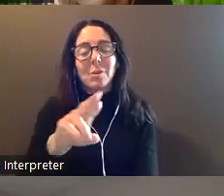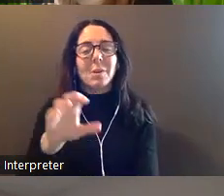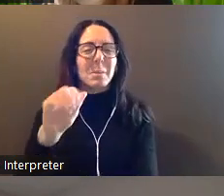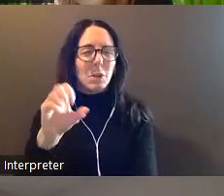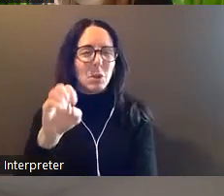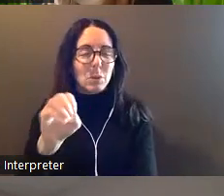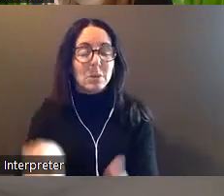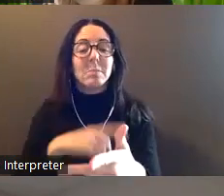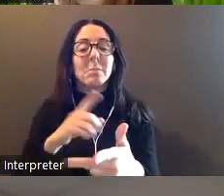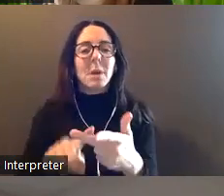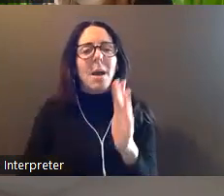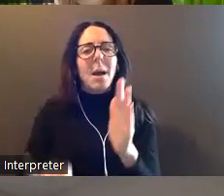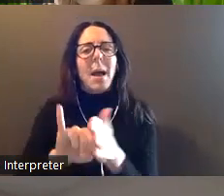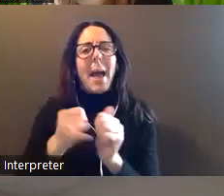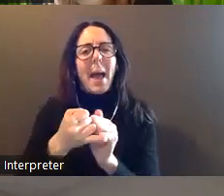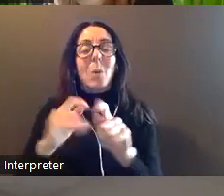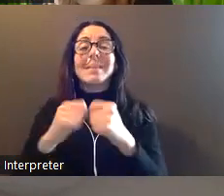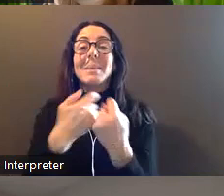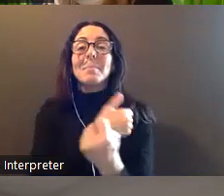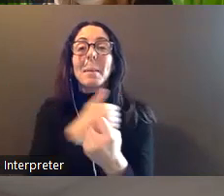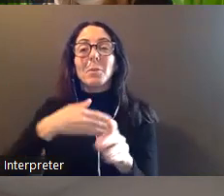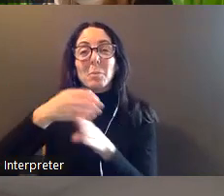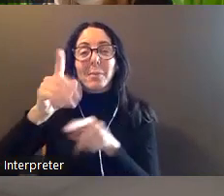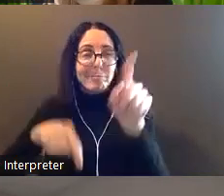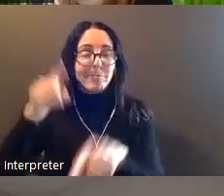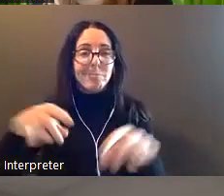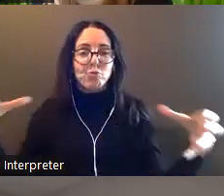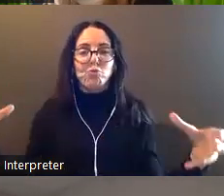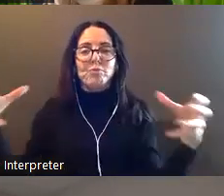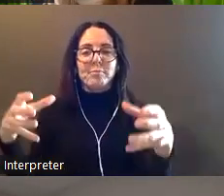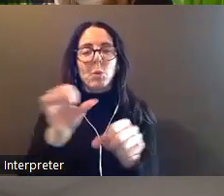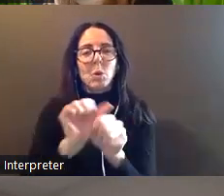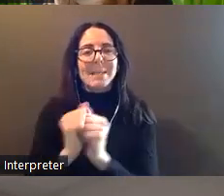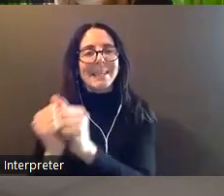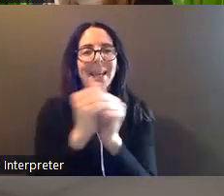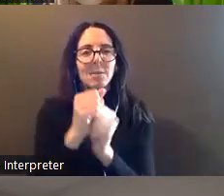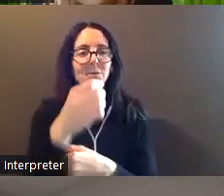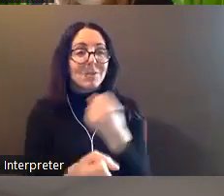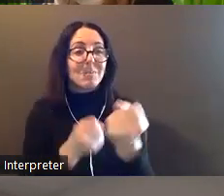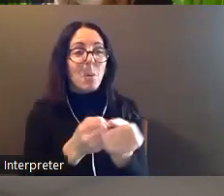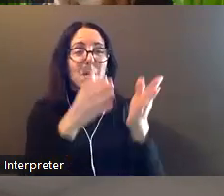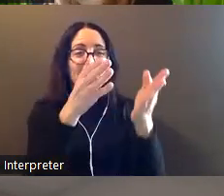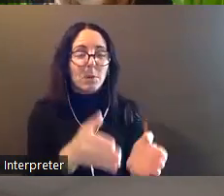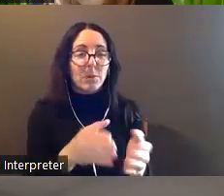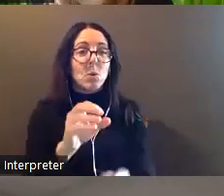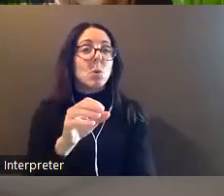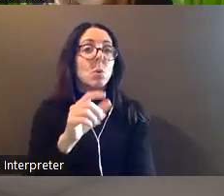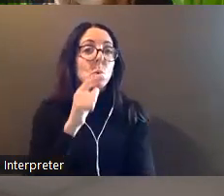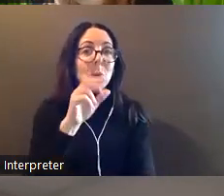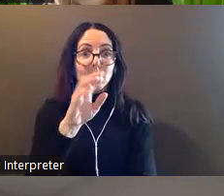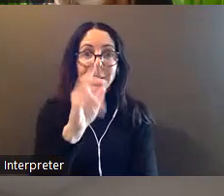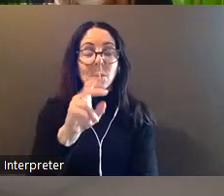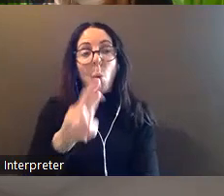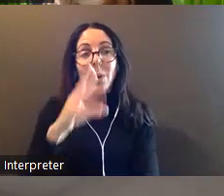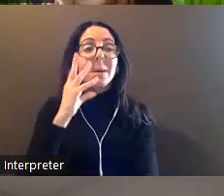identify how interprofessional team members can work together to support a client at risk of or who may be